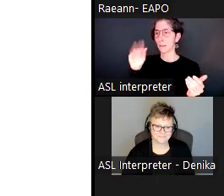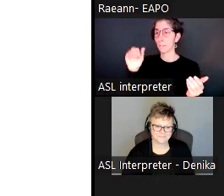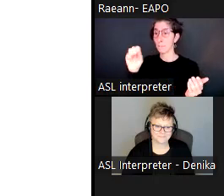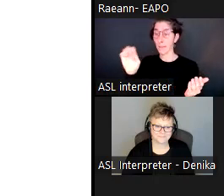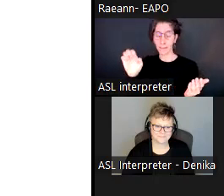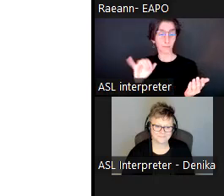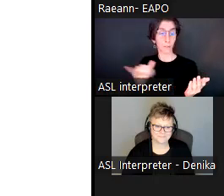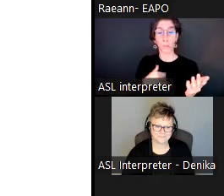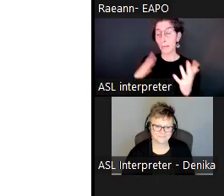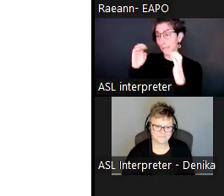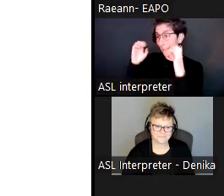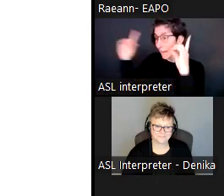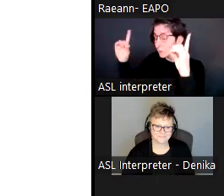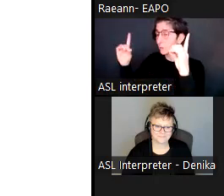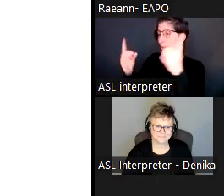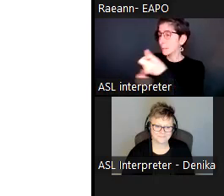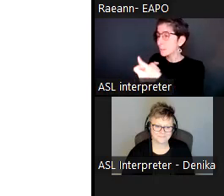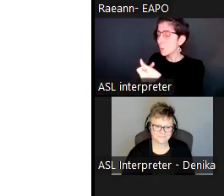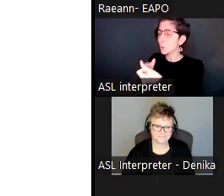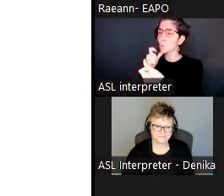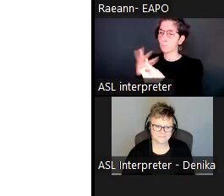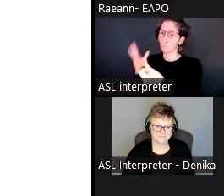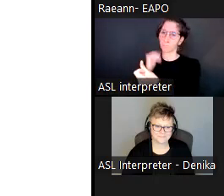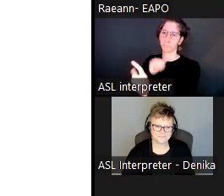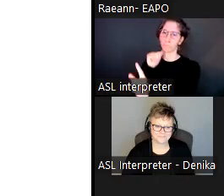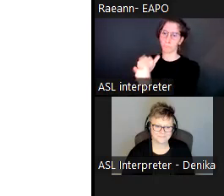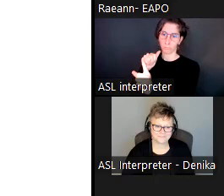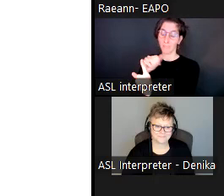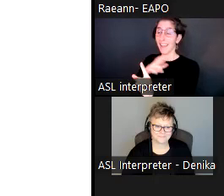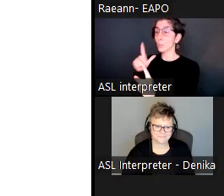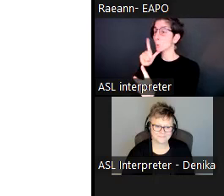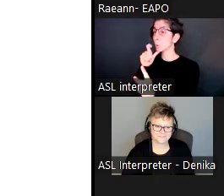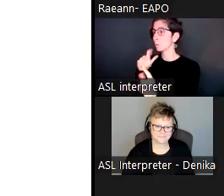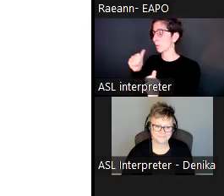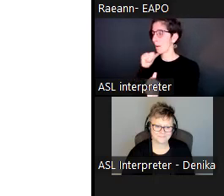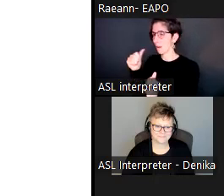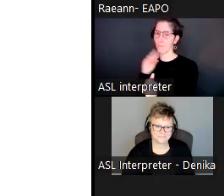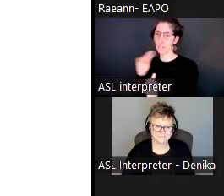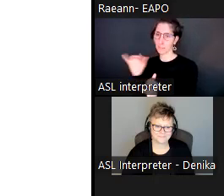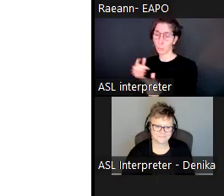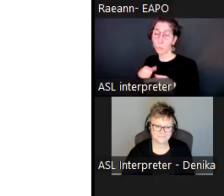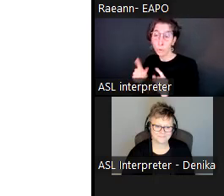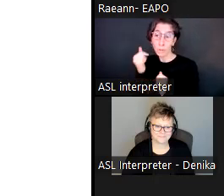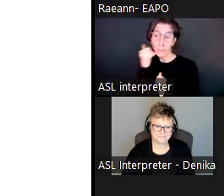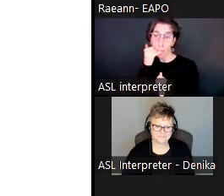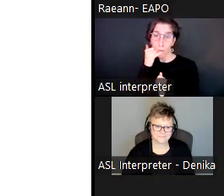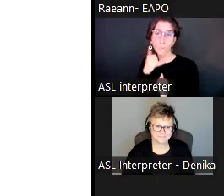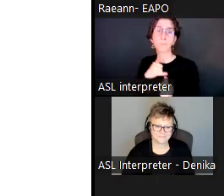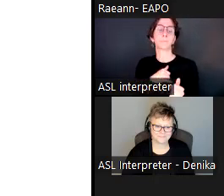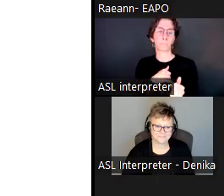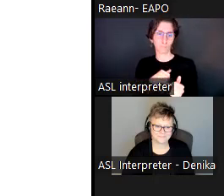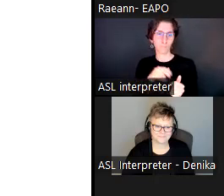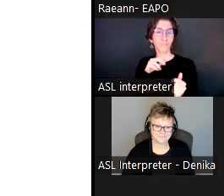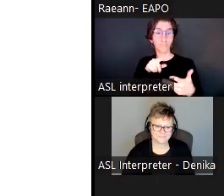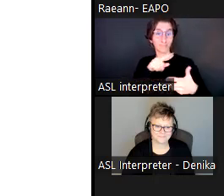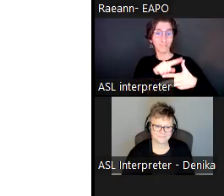and support to the victims and non-victims during the call. So this unit also validates all